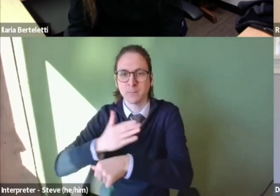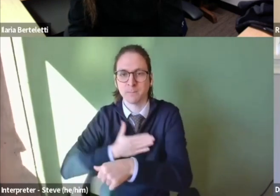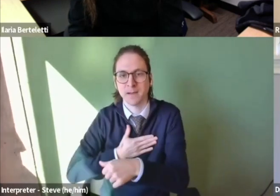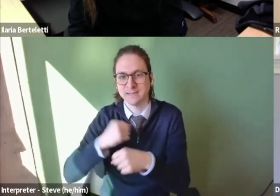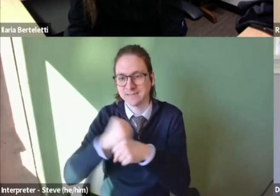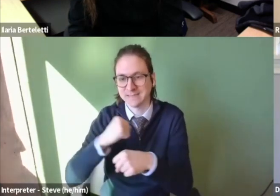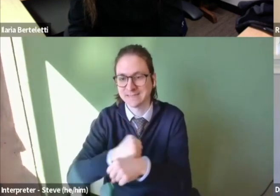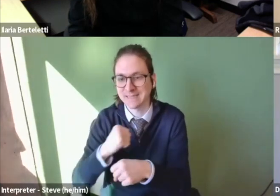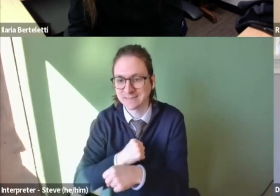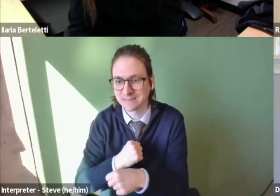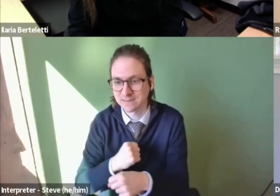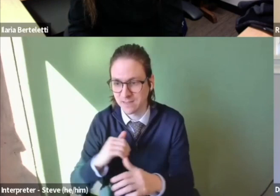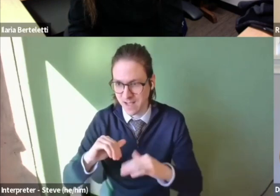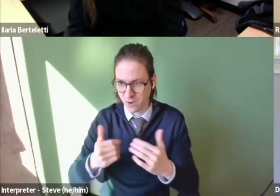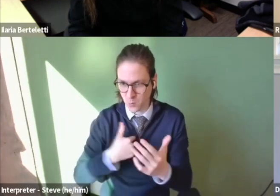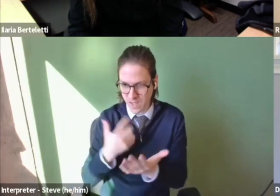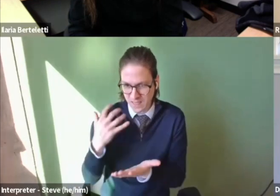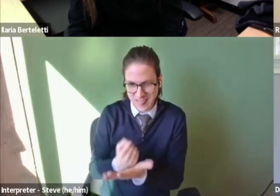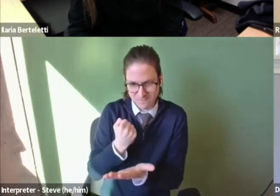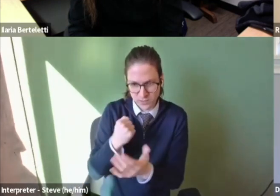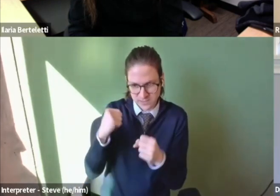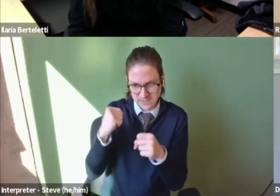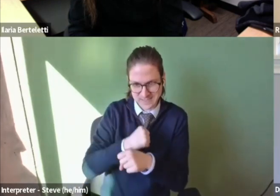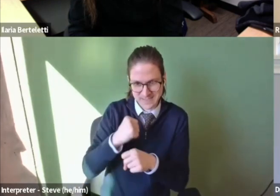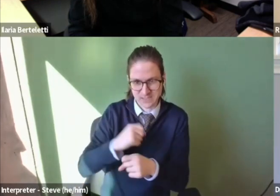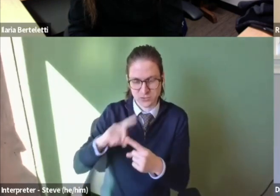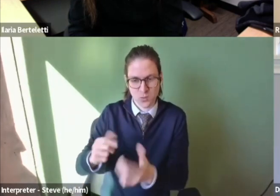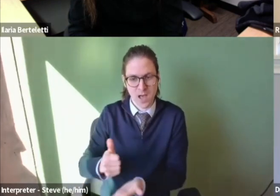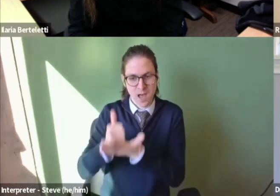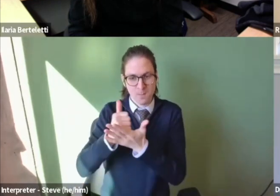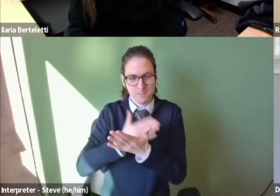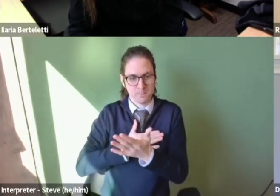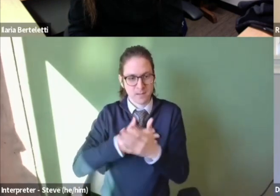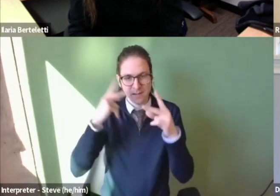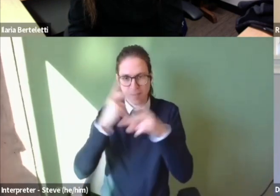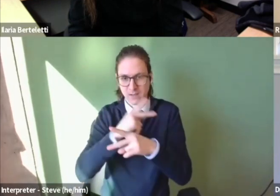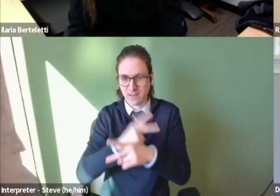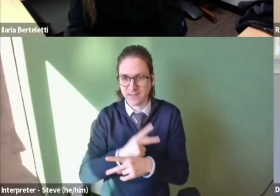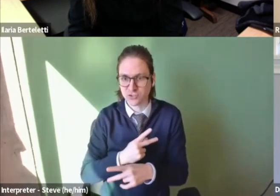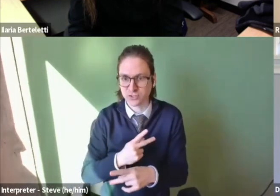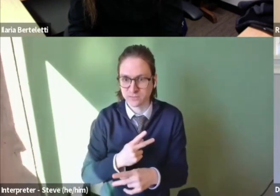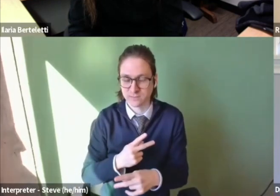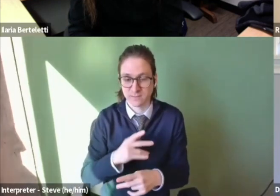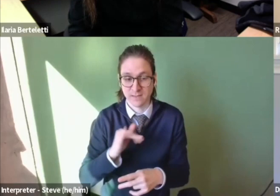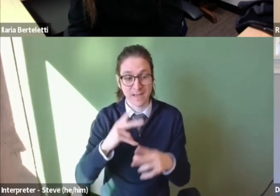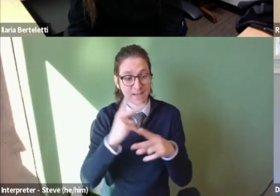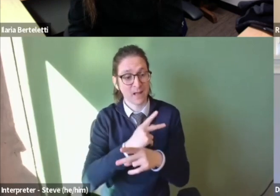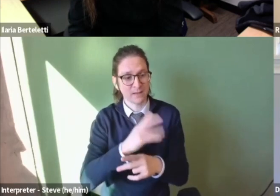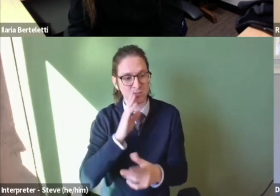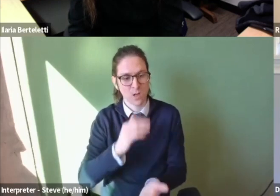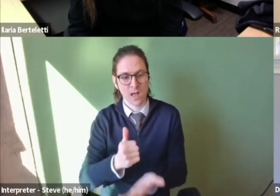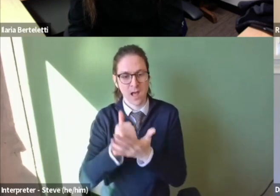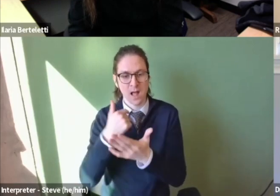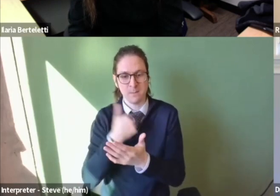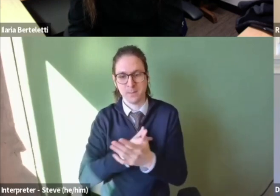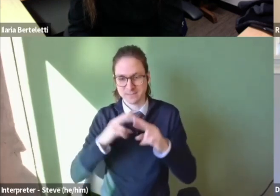we have to invent some kind of calculation, right? That would allow us to reveal that in a systematic way,